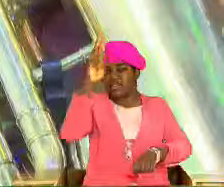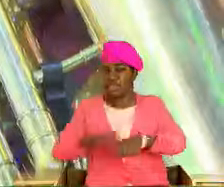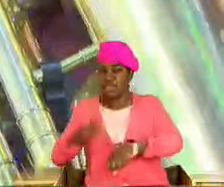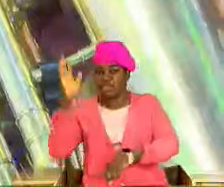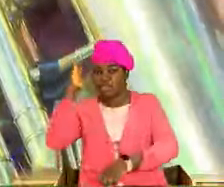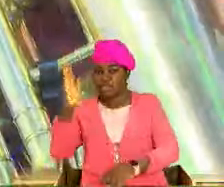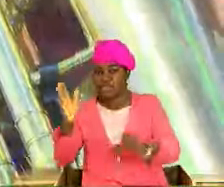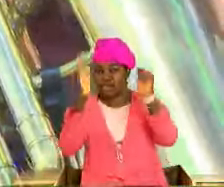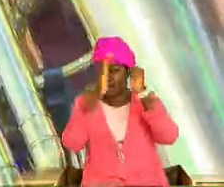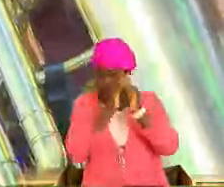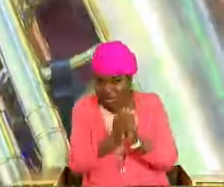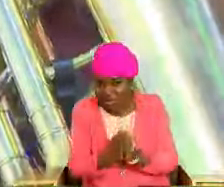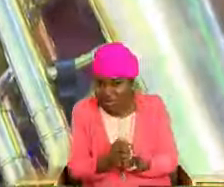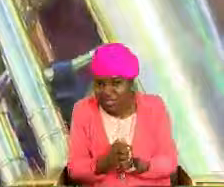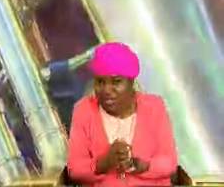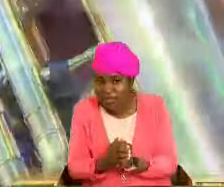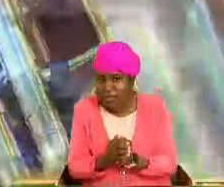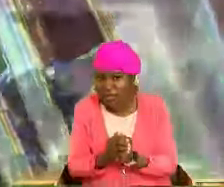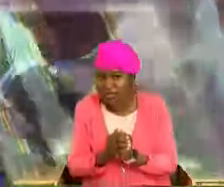to